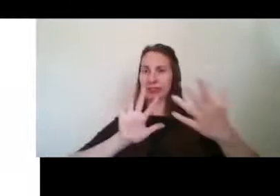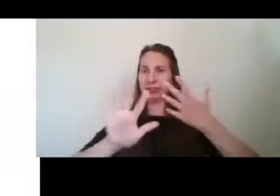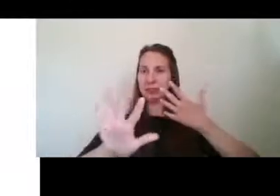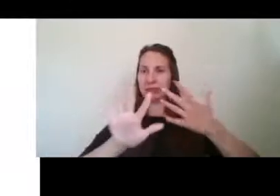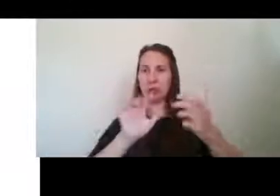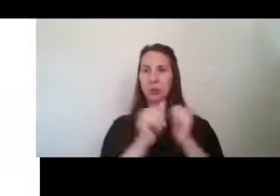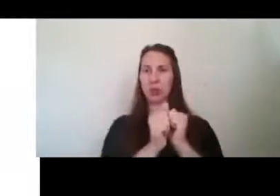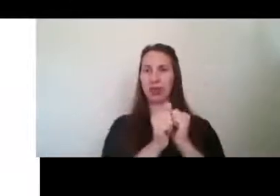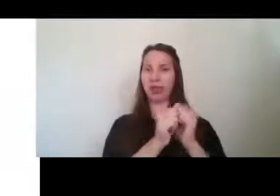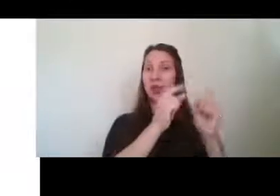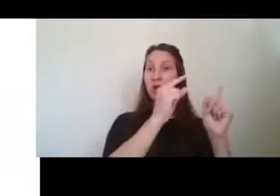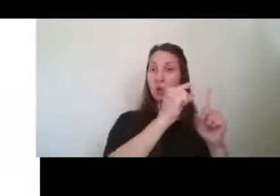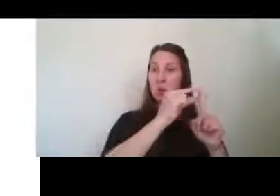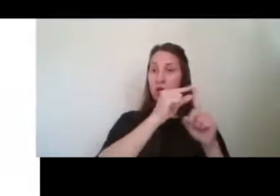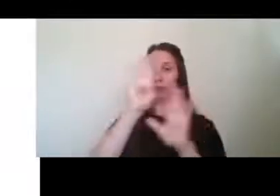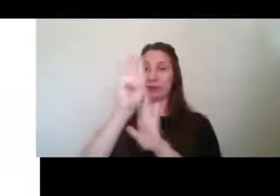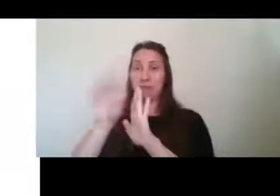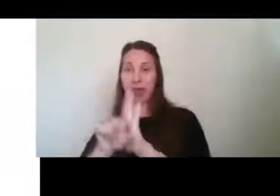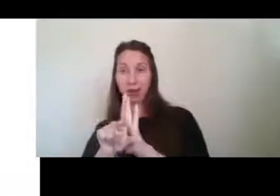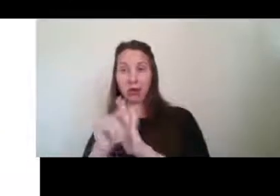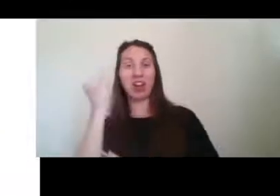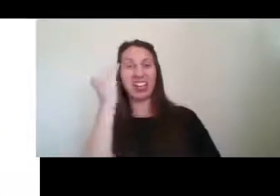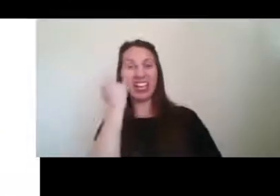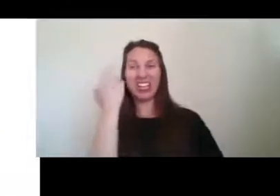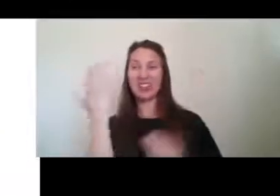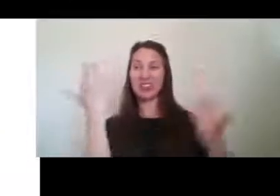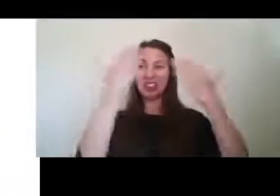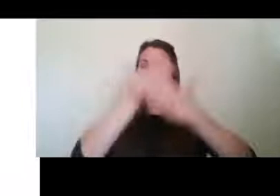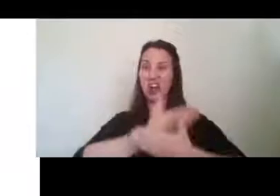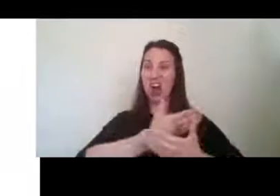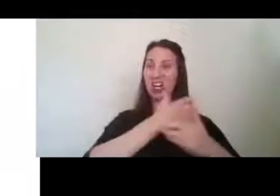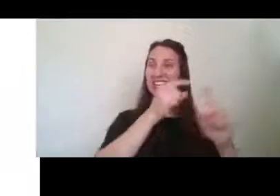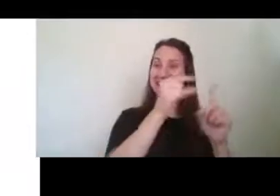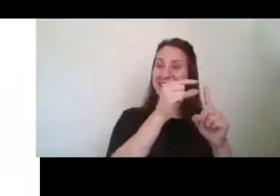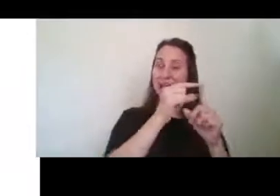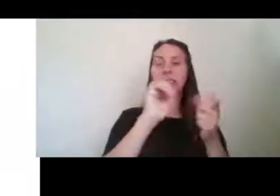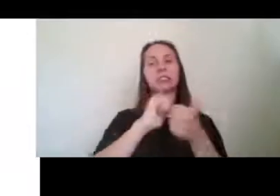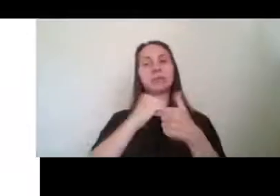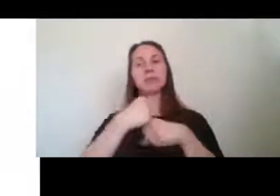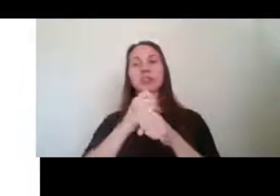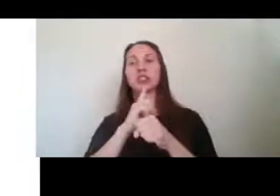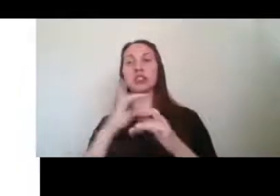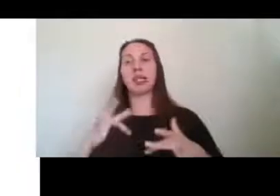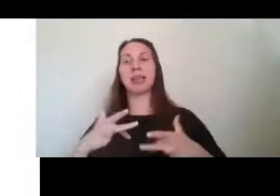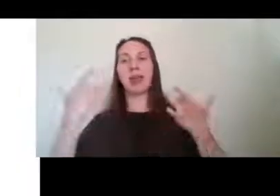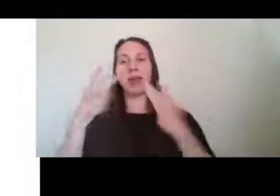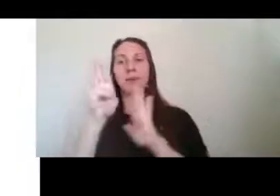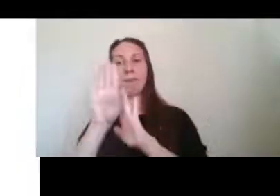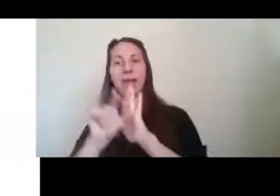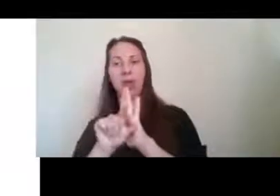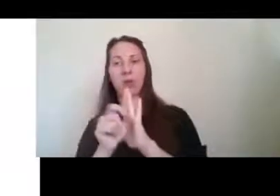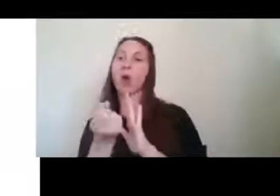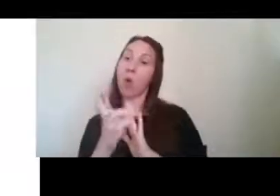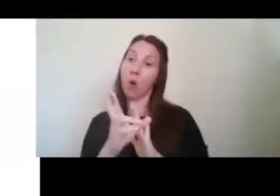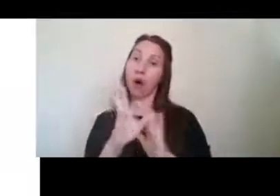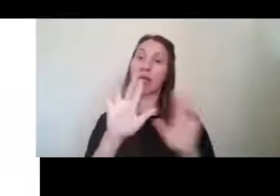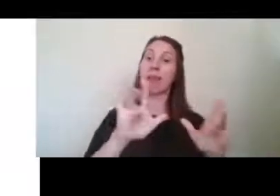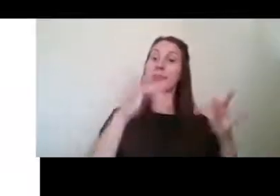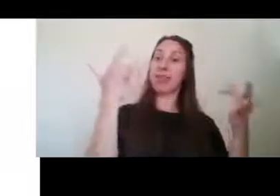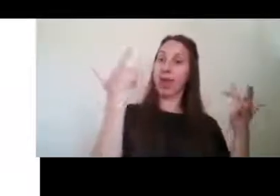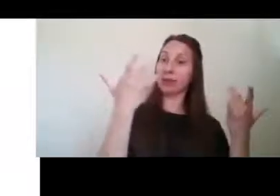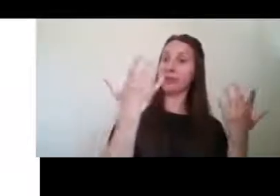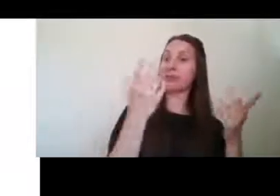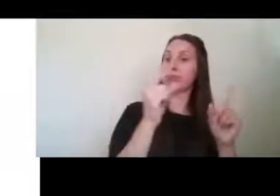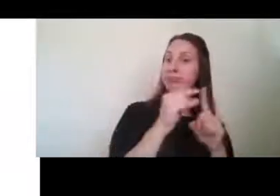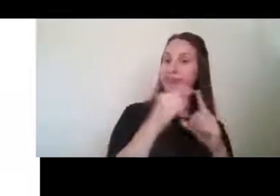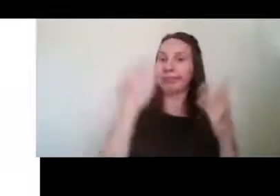it's on a darker background, or if you have darker text, making sure it's on a lighter background to provide enough contrast. So next